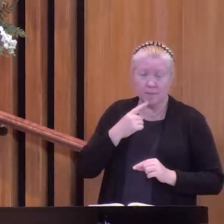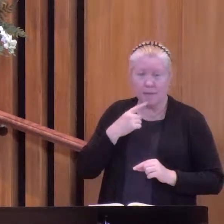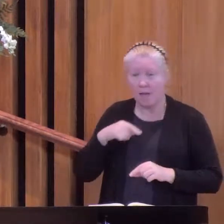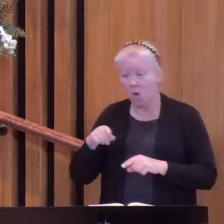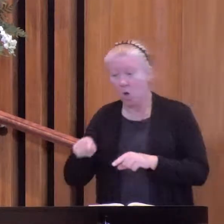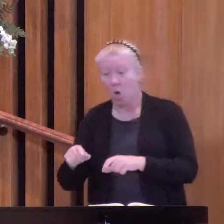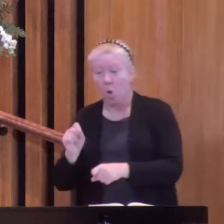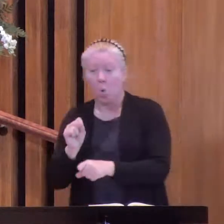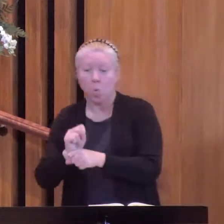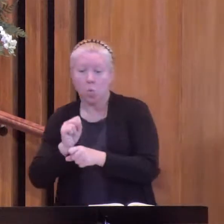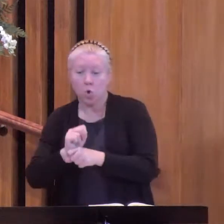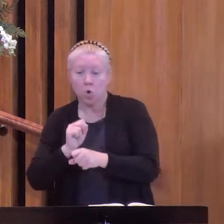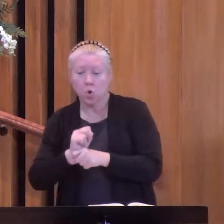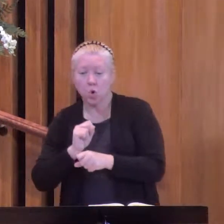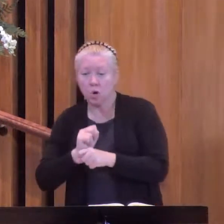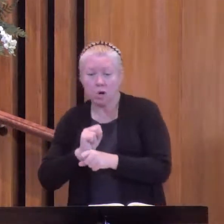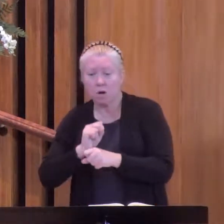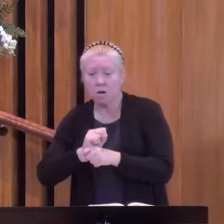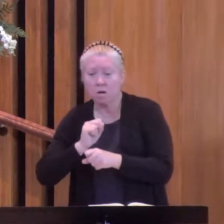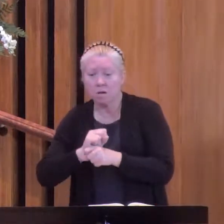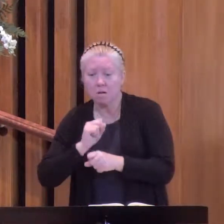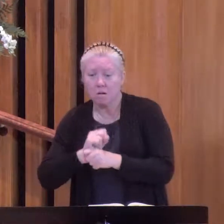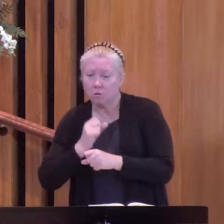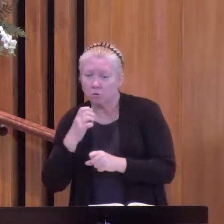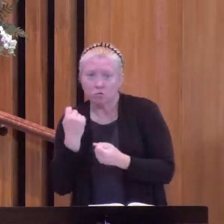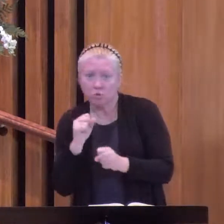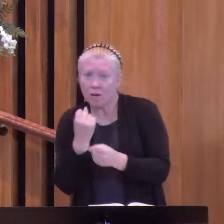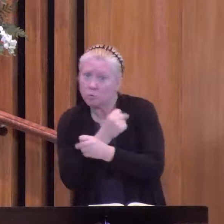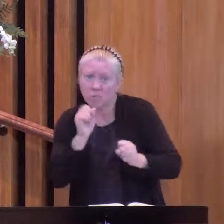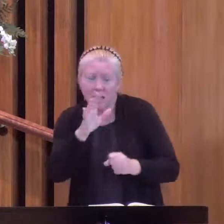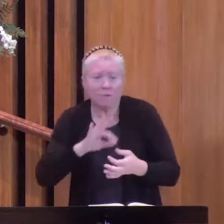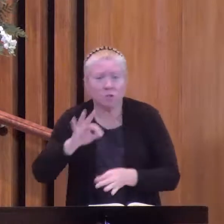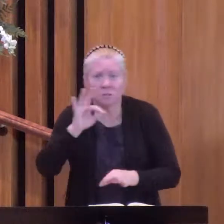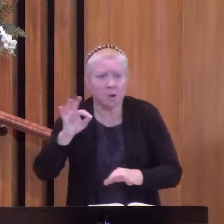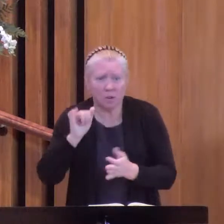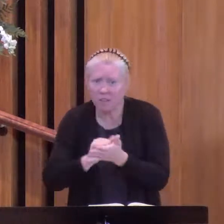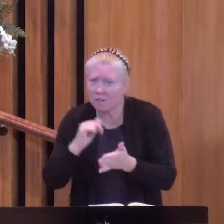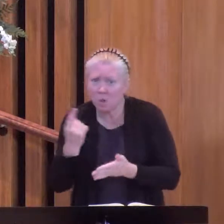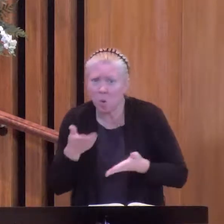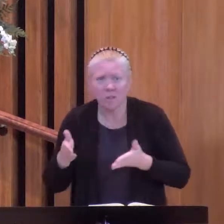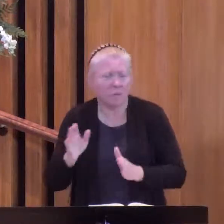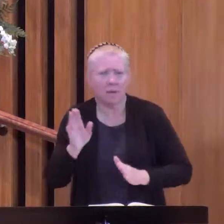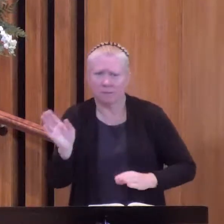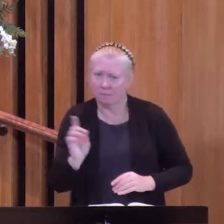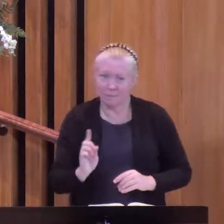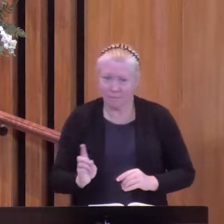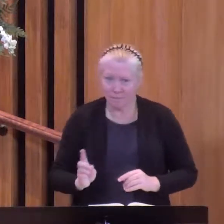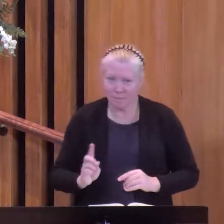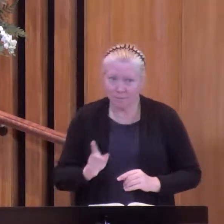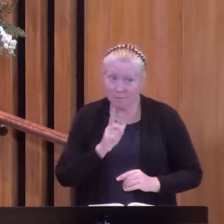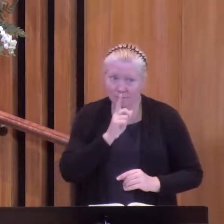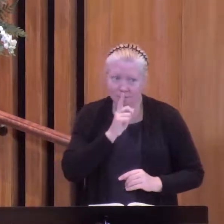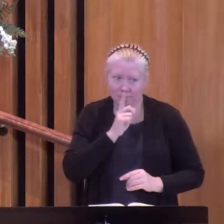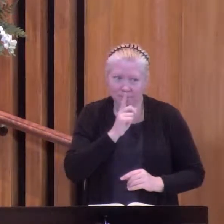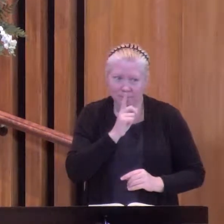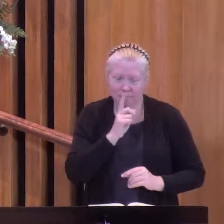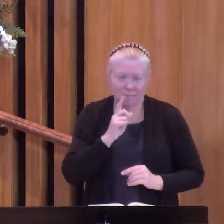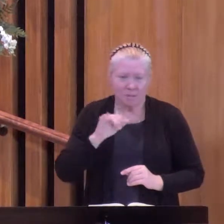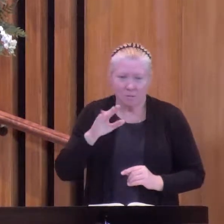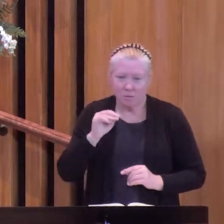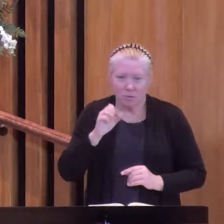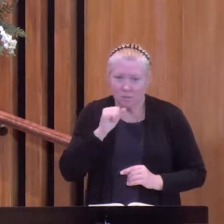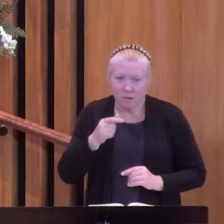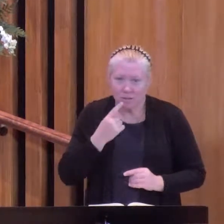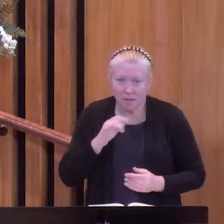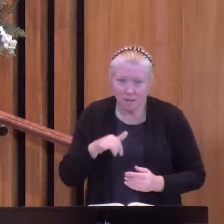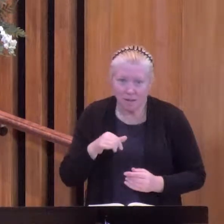work prayerfully and spiritually for our salvation, and that's the only way we earn it. But rather, the